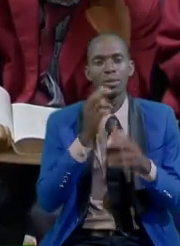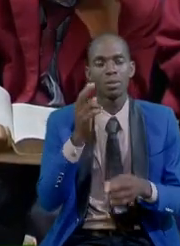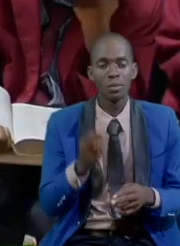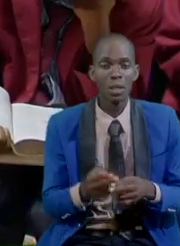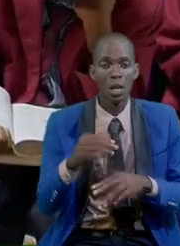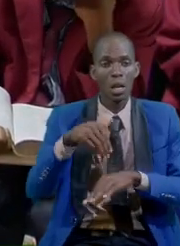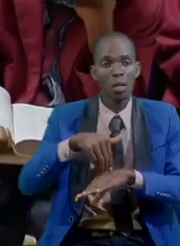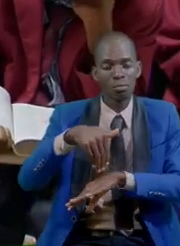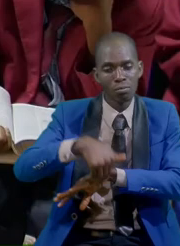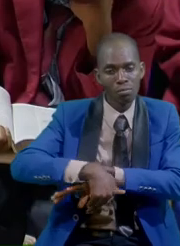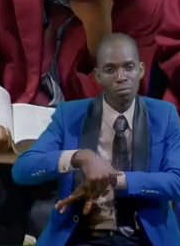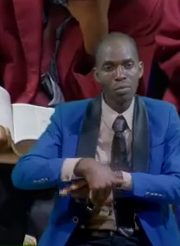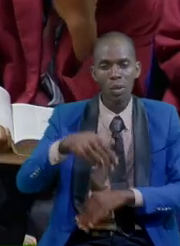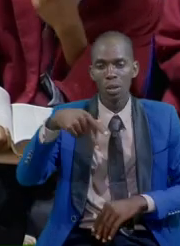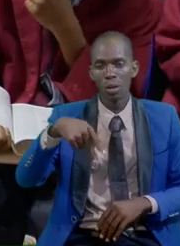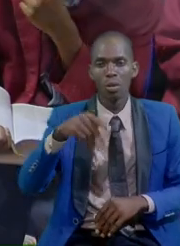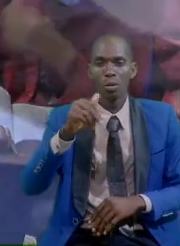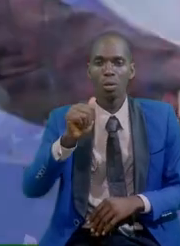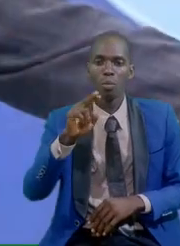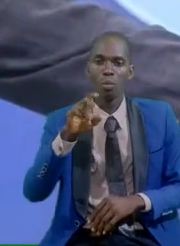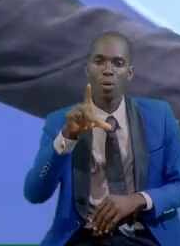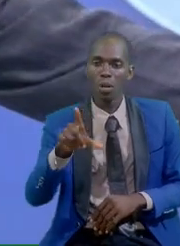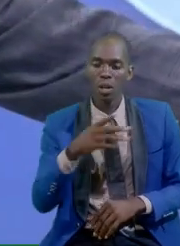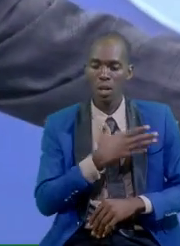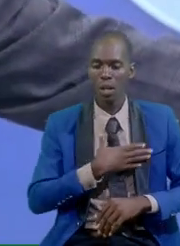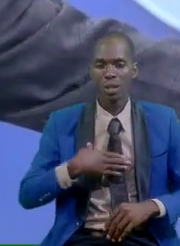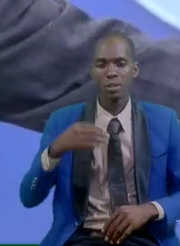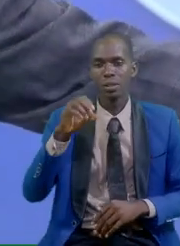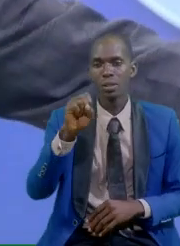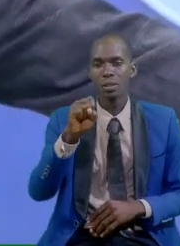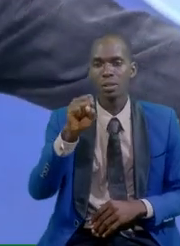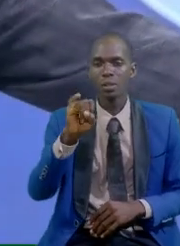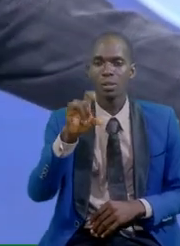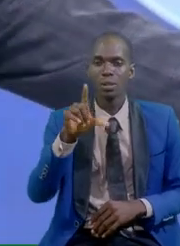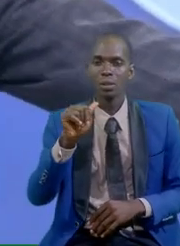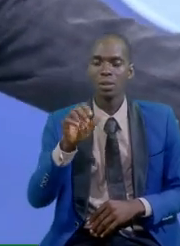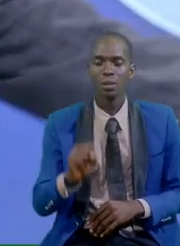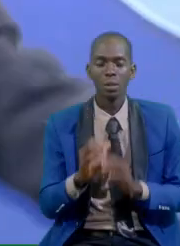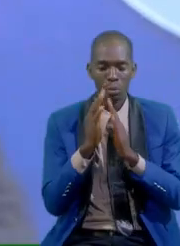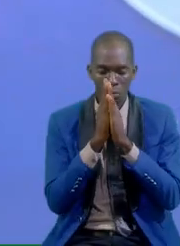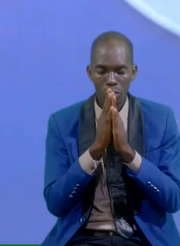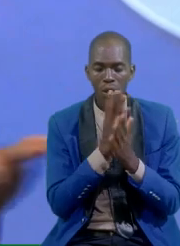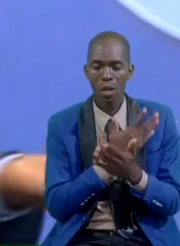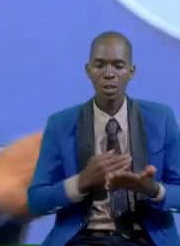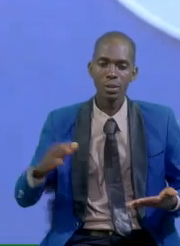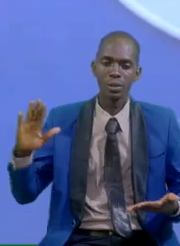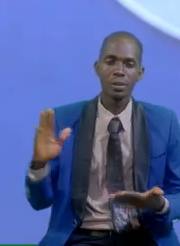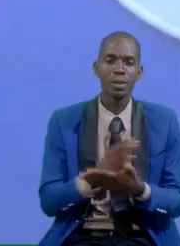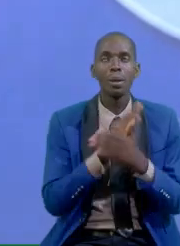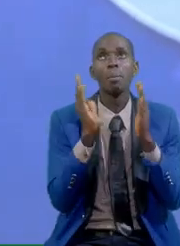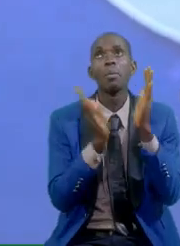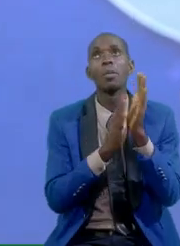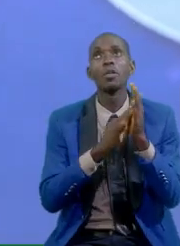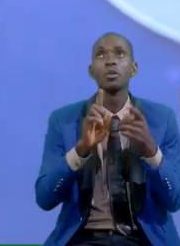midnight, Paul and Silas prayed and sent praises unto God. And the